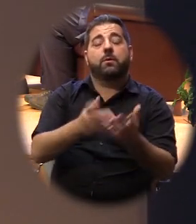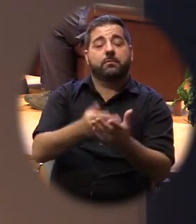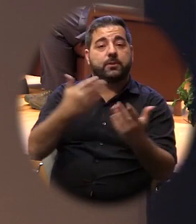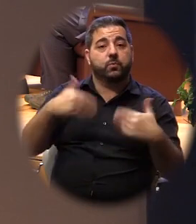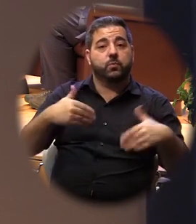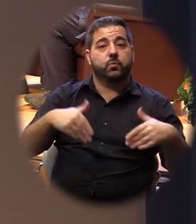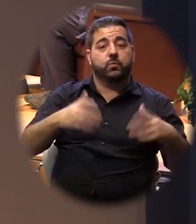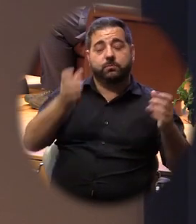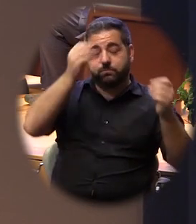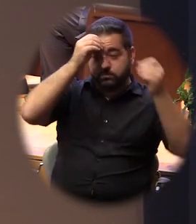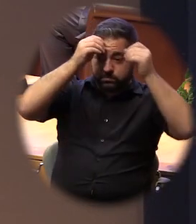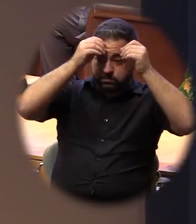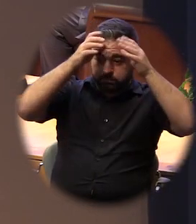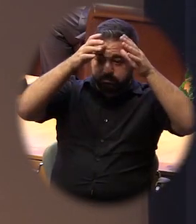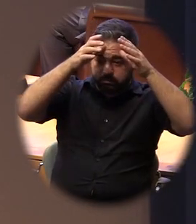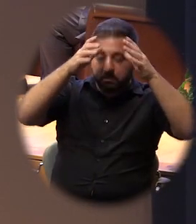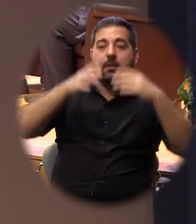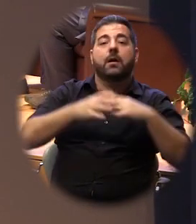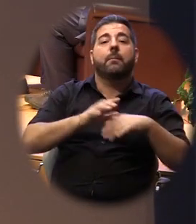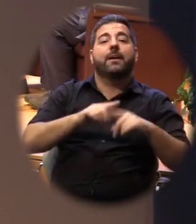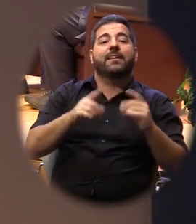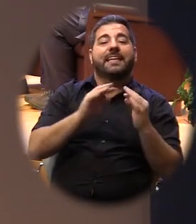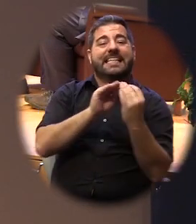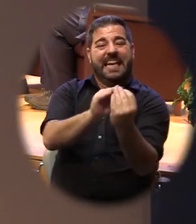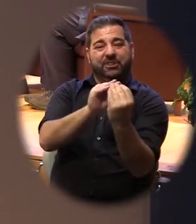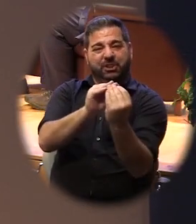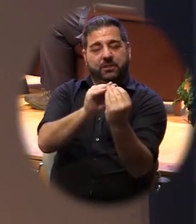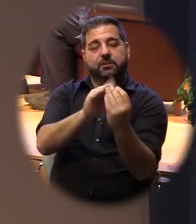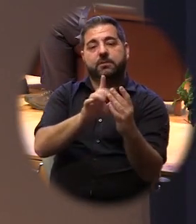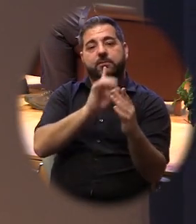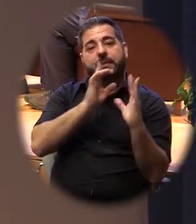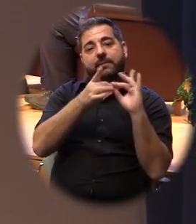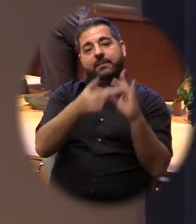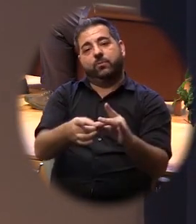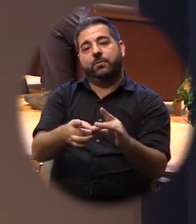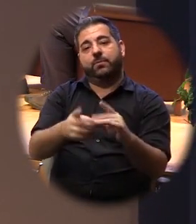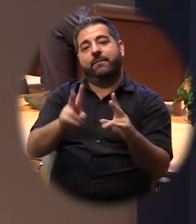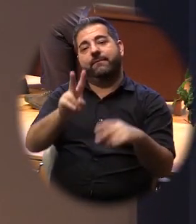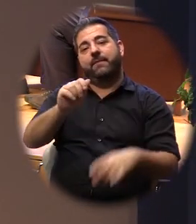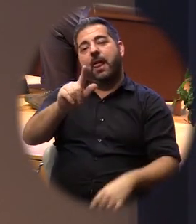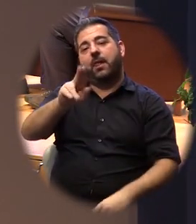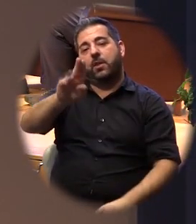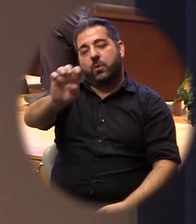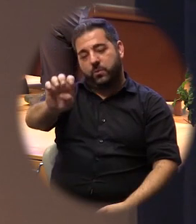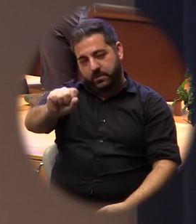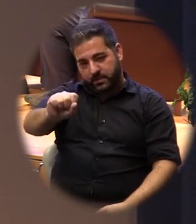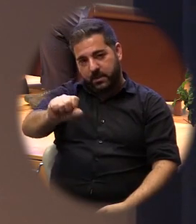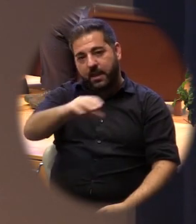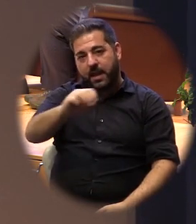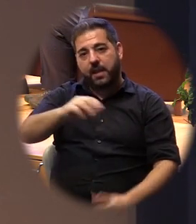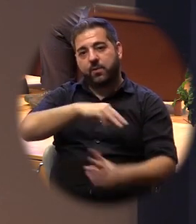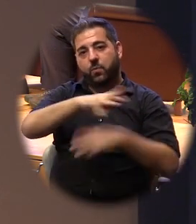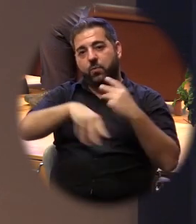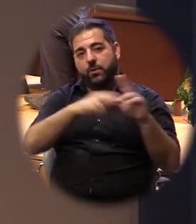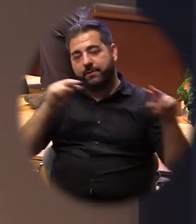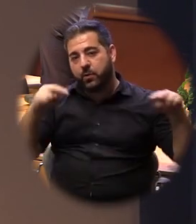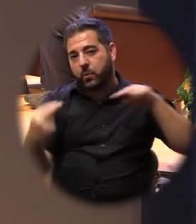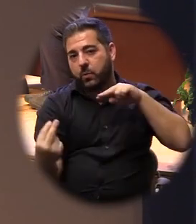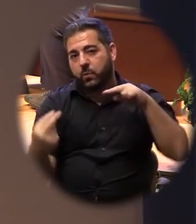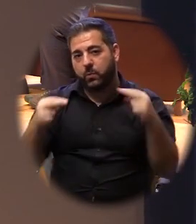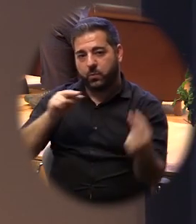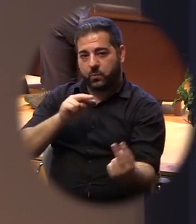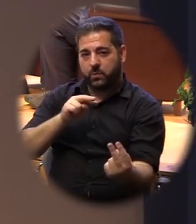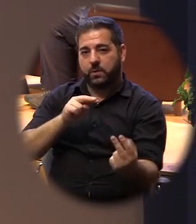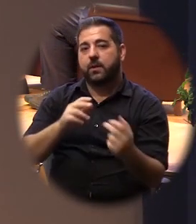um that a lot of the tensions are really around values and world view um